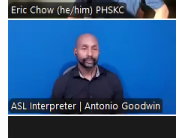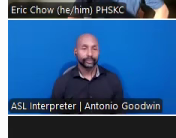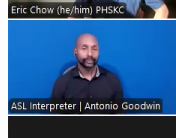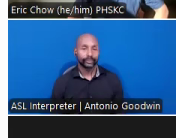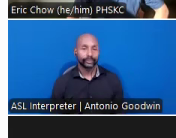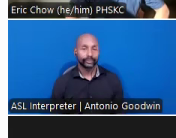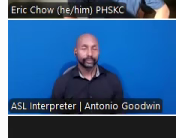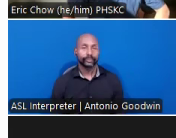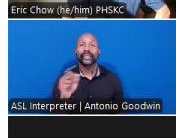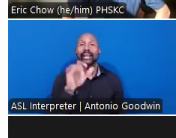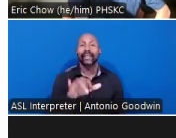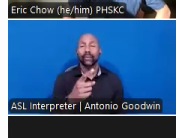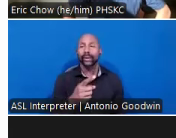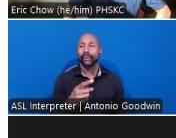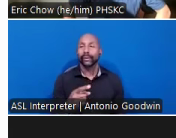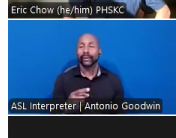Yeah.